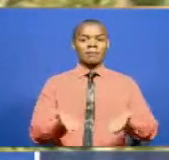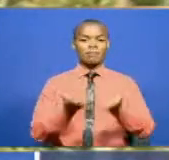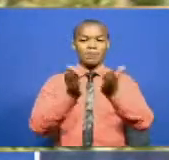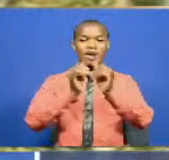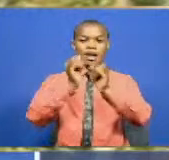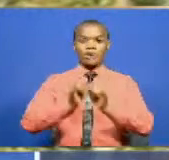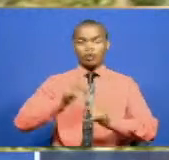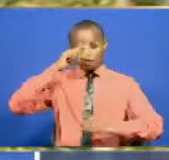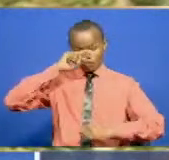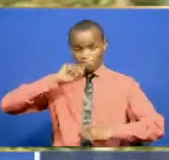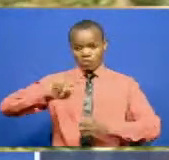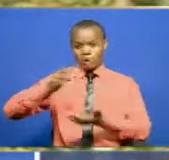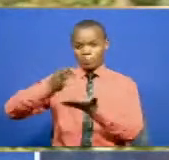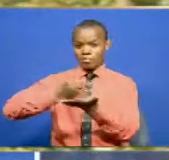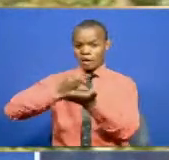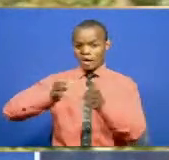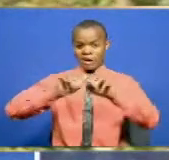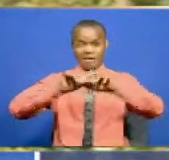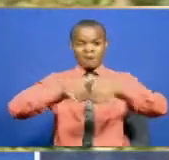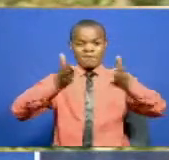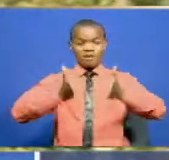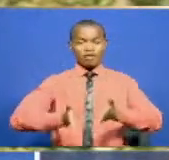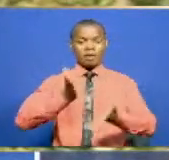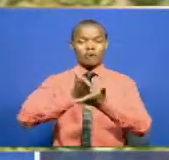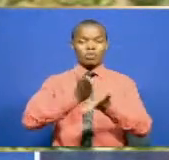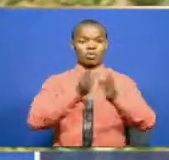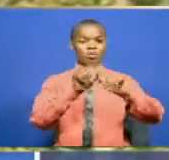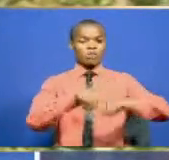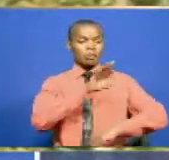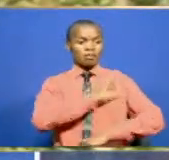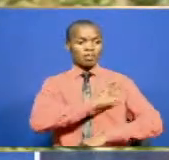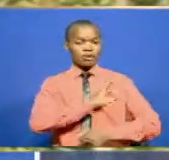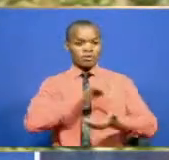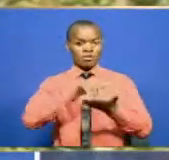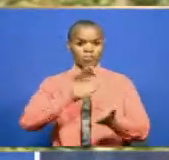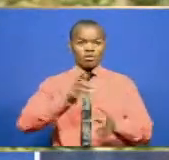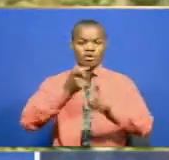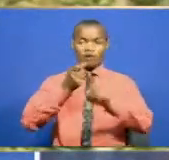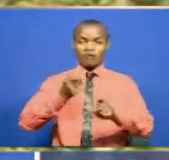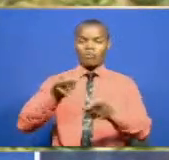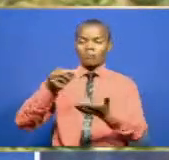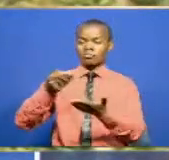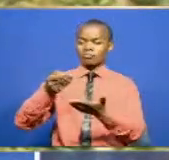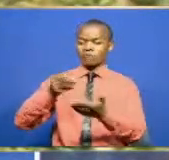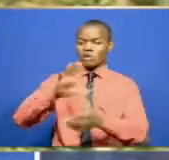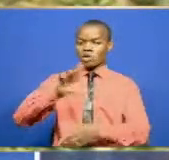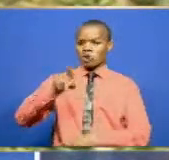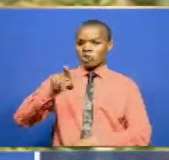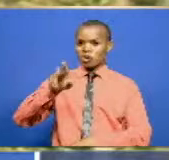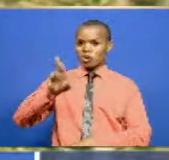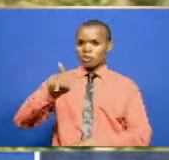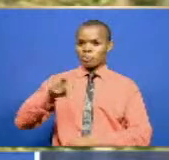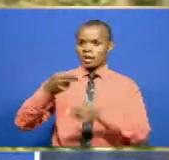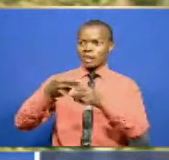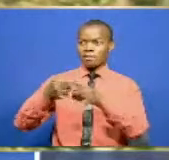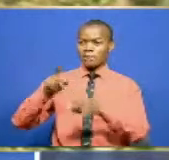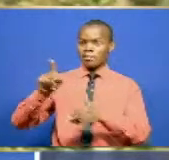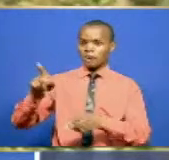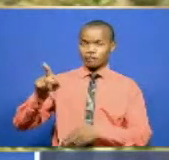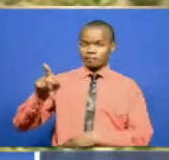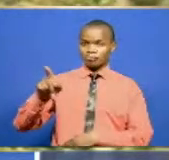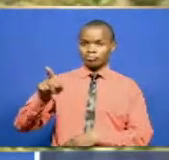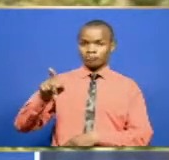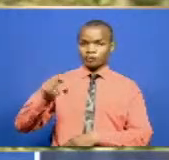this revolving fund, the farmers are set to reap more benefits from this cash crop. Reporting for Channel One Business News from Kwale